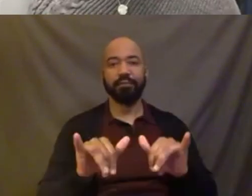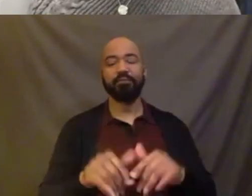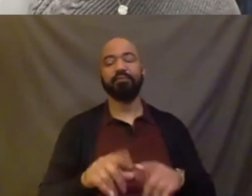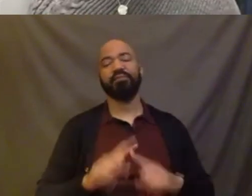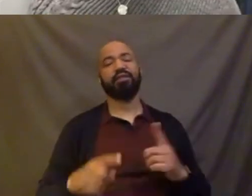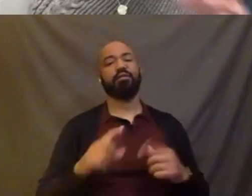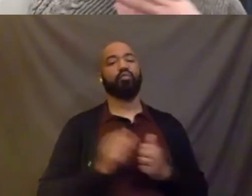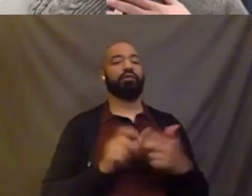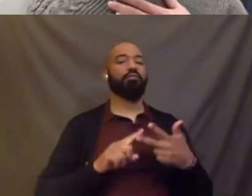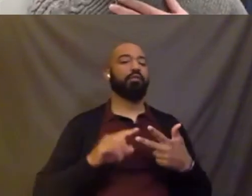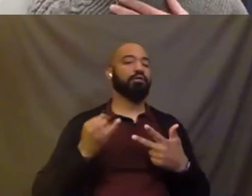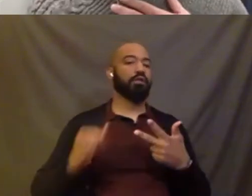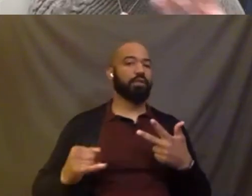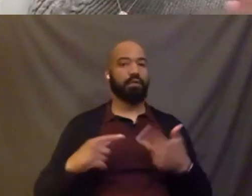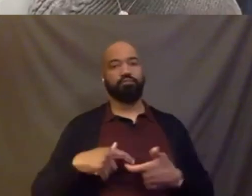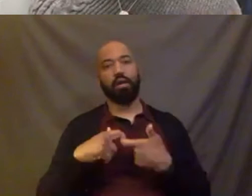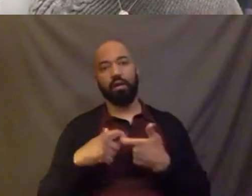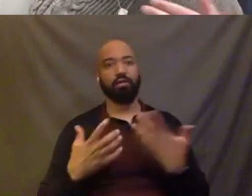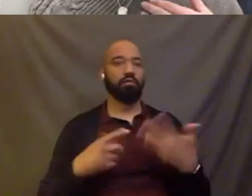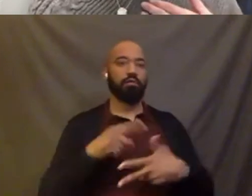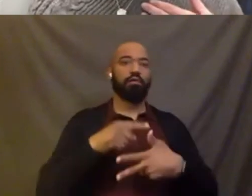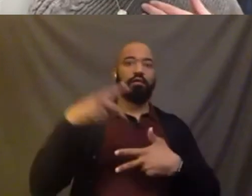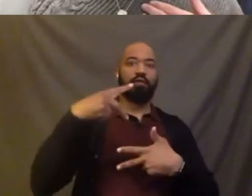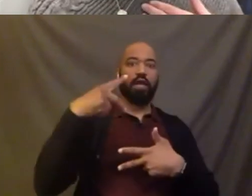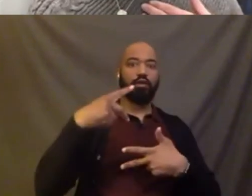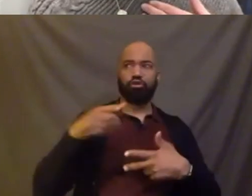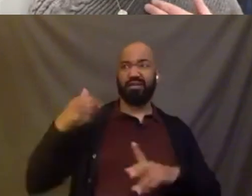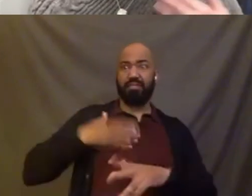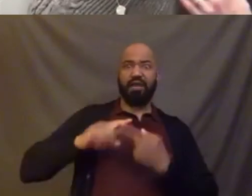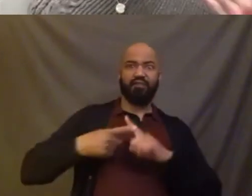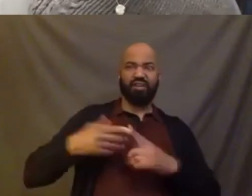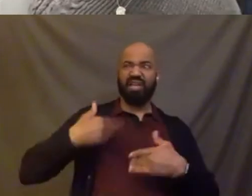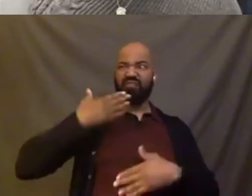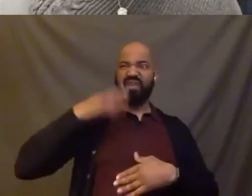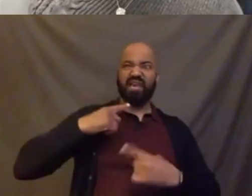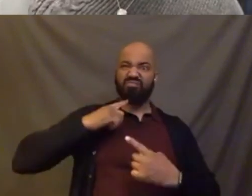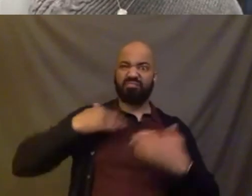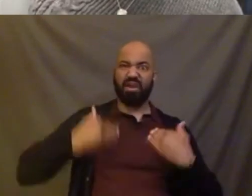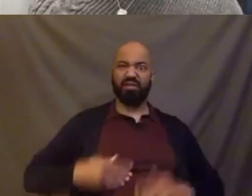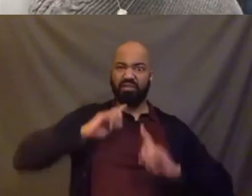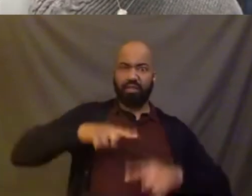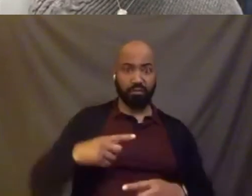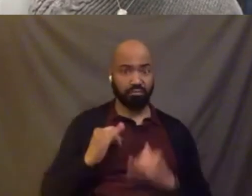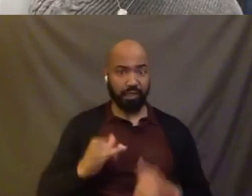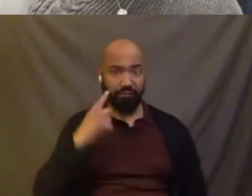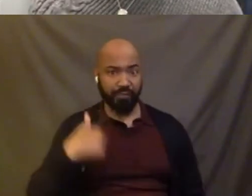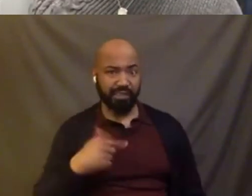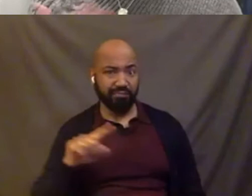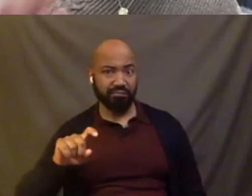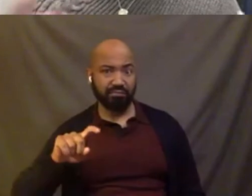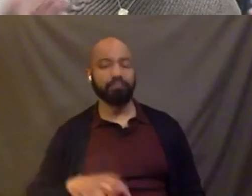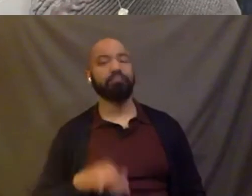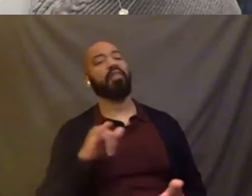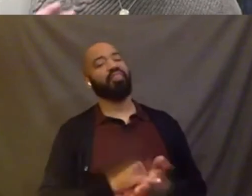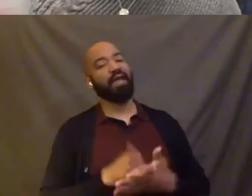about the Pfizer? My friend had a really bad response. Am I going to have that same thing? Having all of those